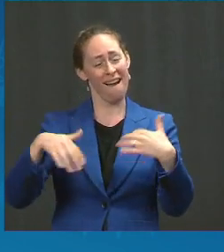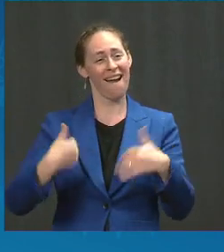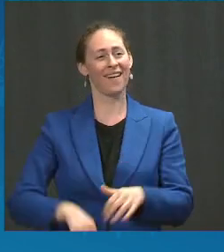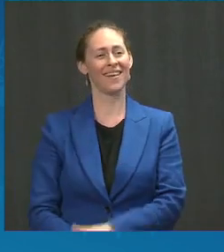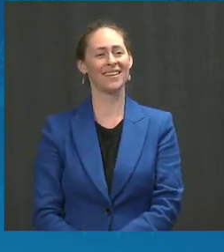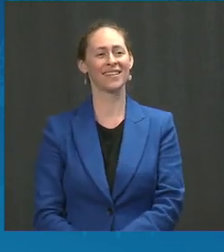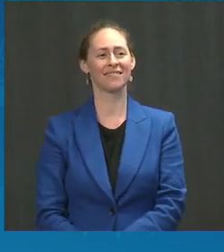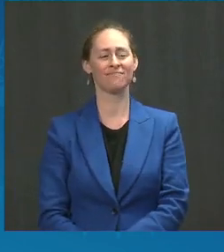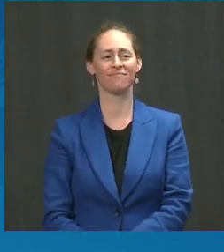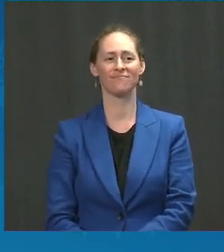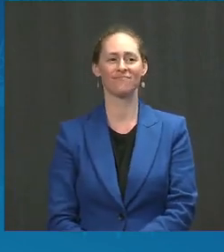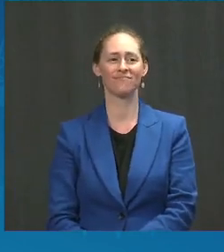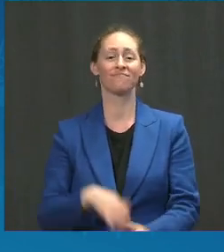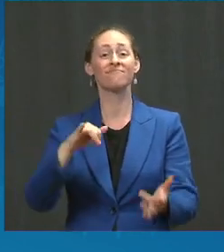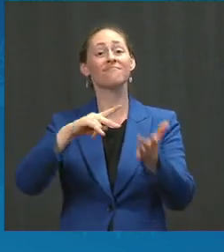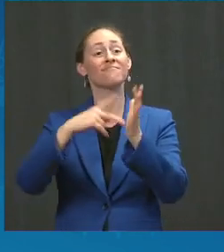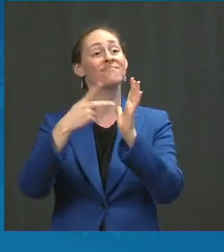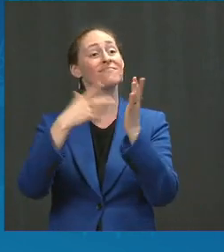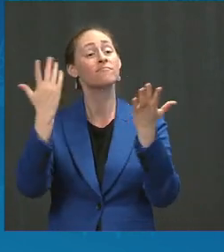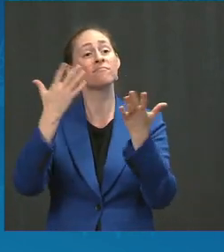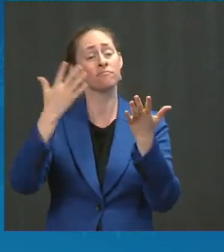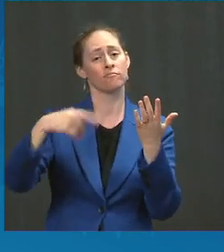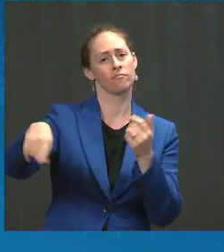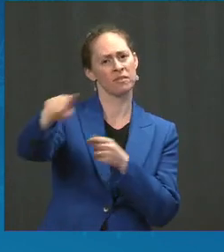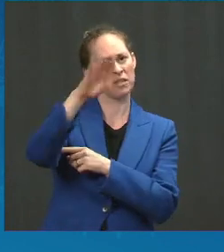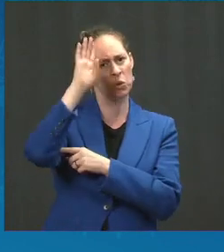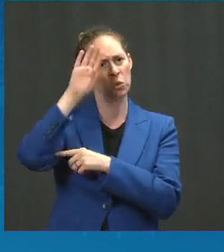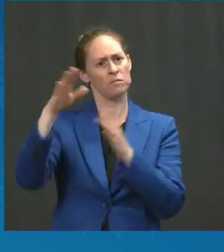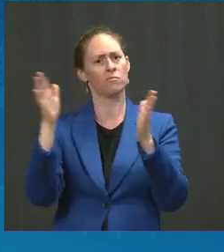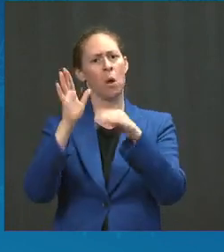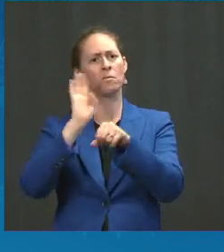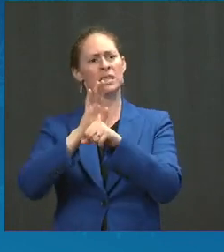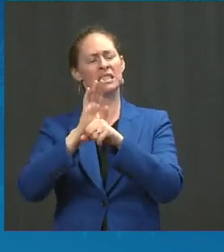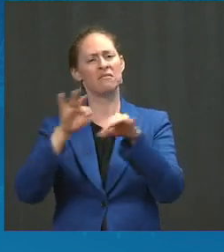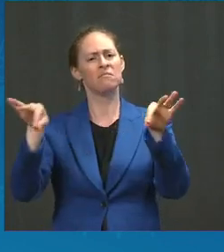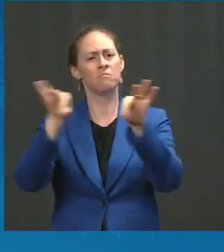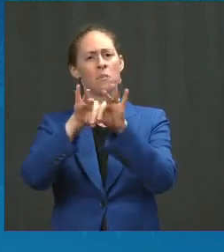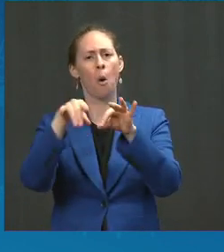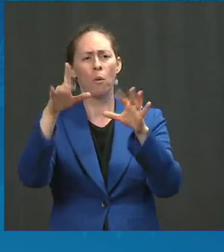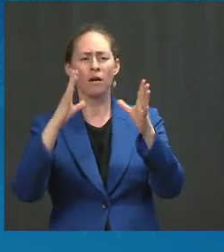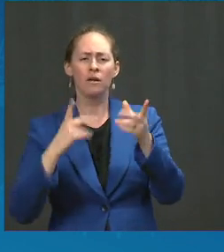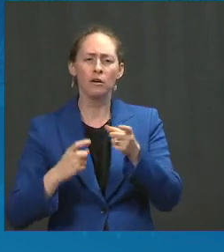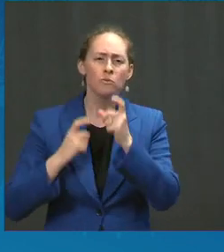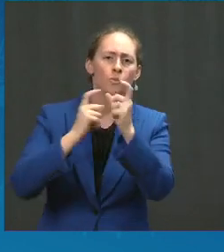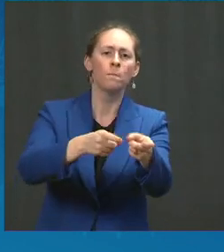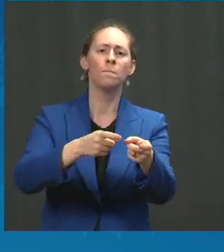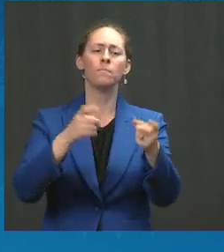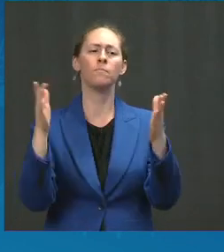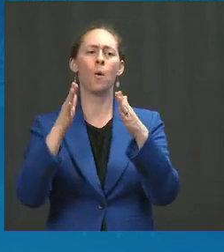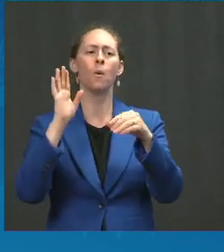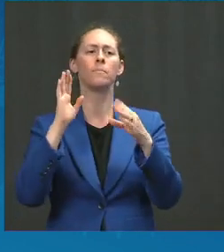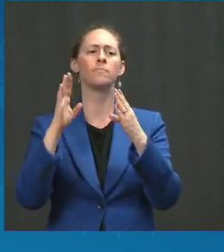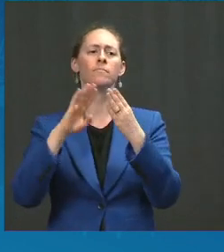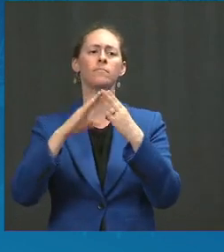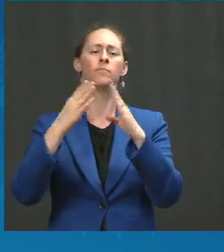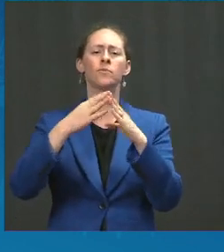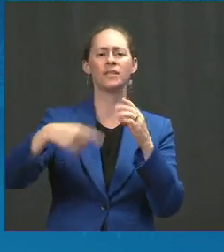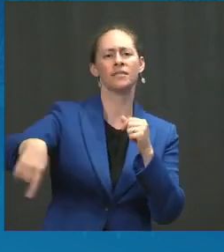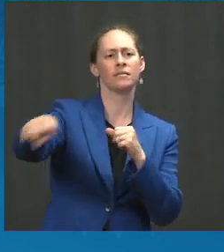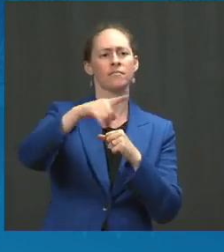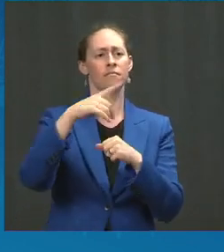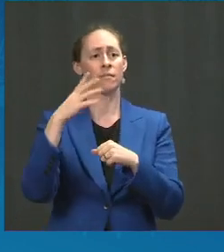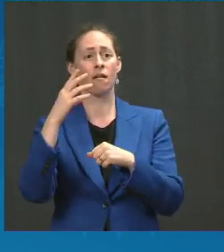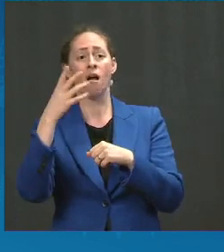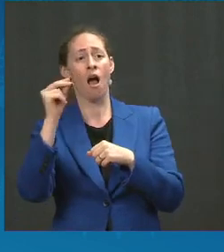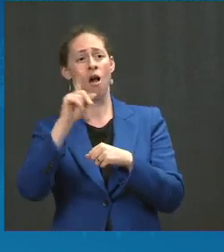make to communities and the challenges they face really don't have much to do with who they voted for in the last election or will in the